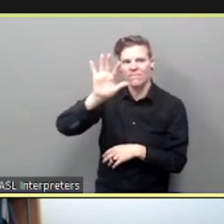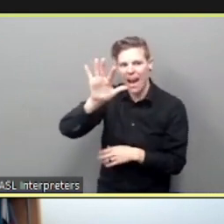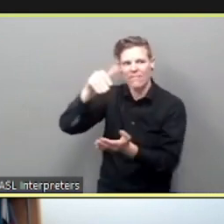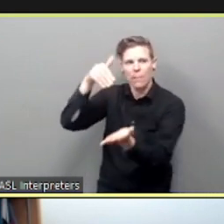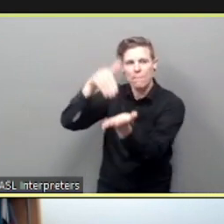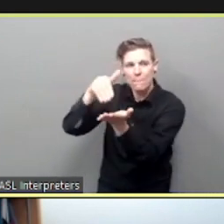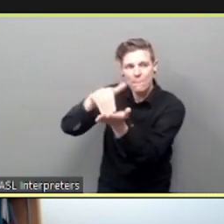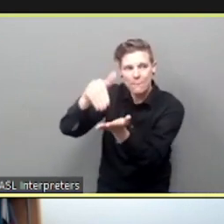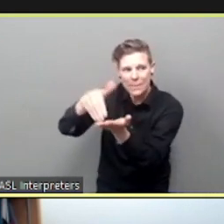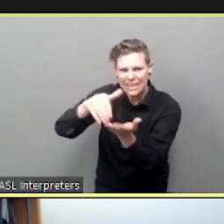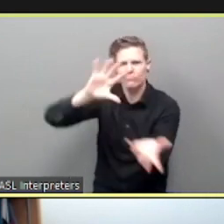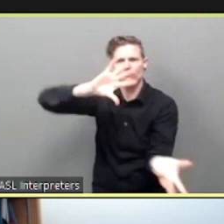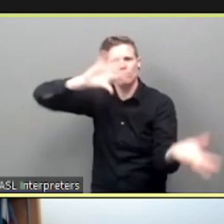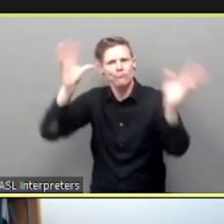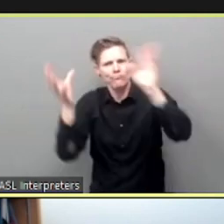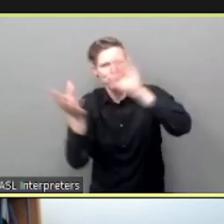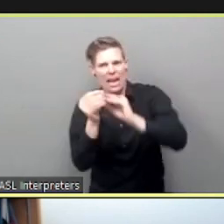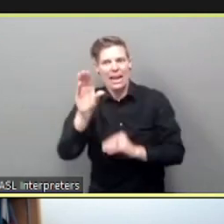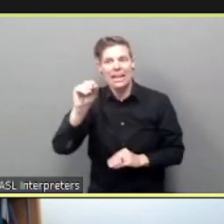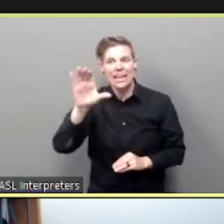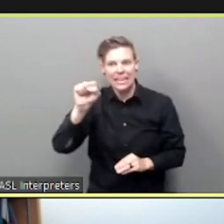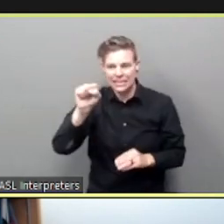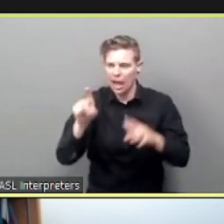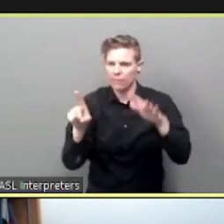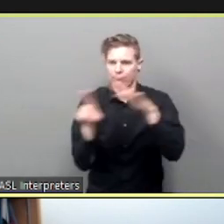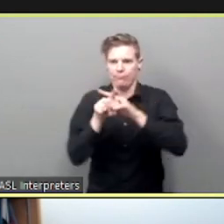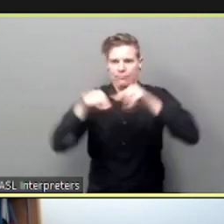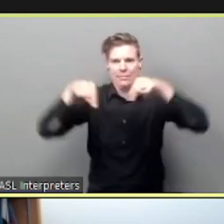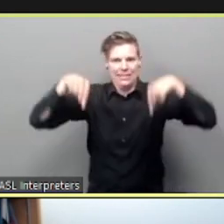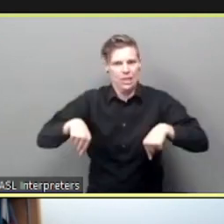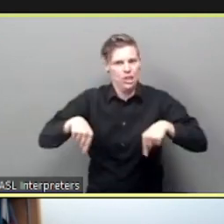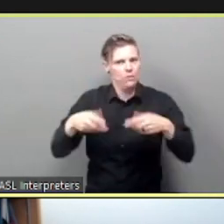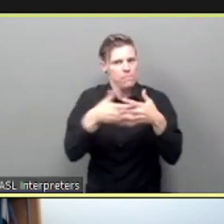cases have been reported in the United States, and over